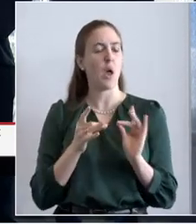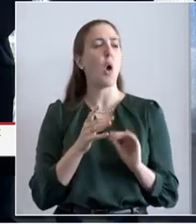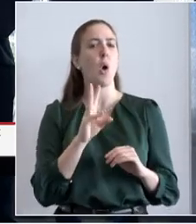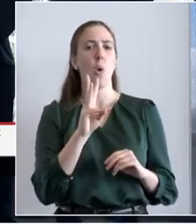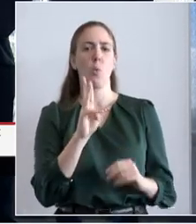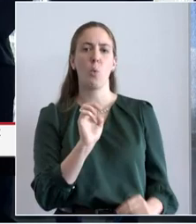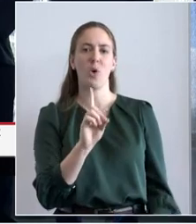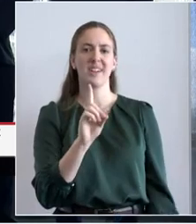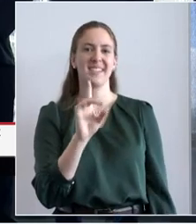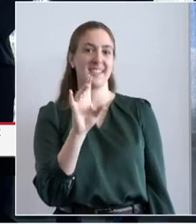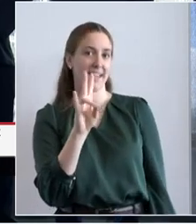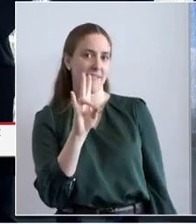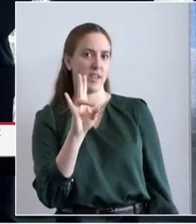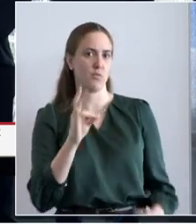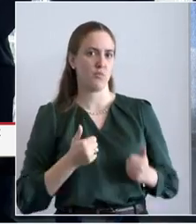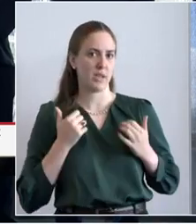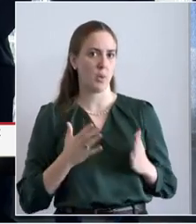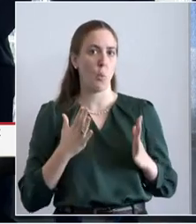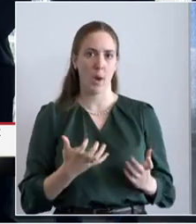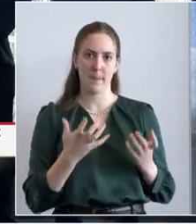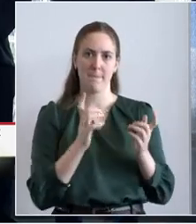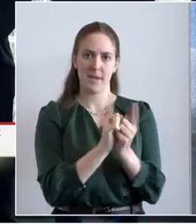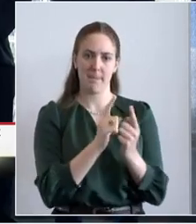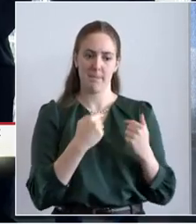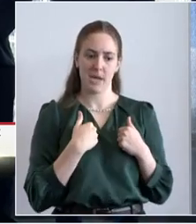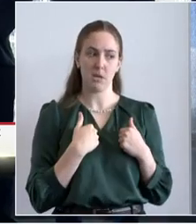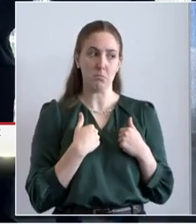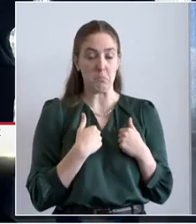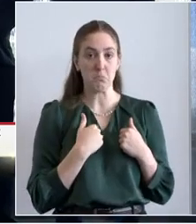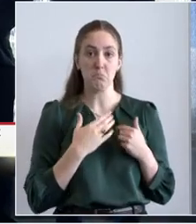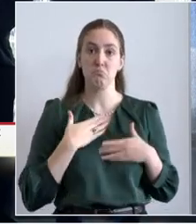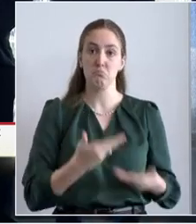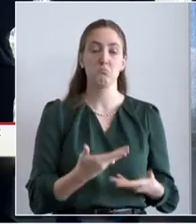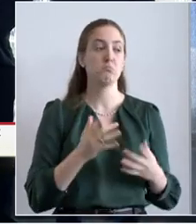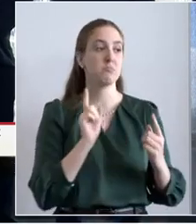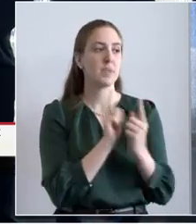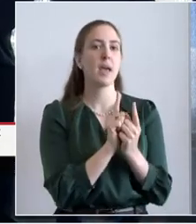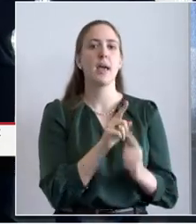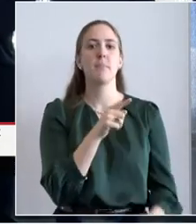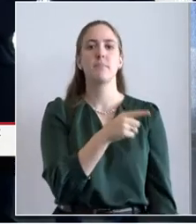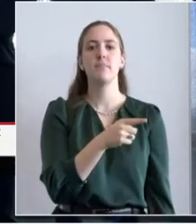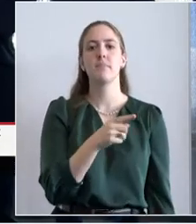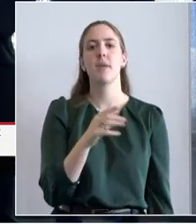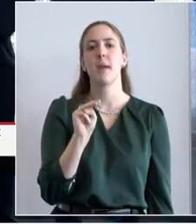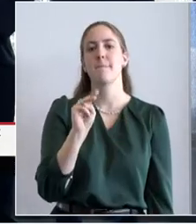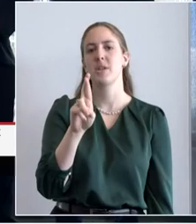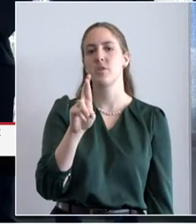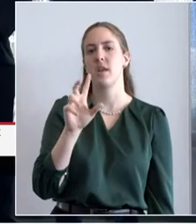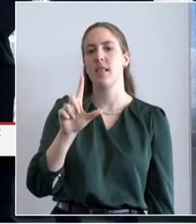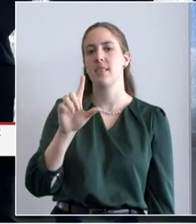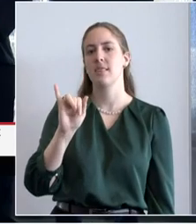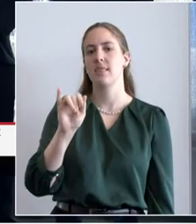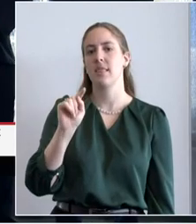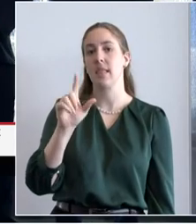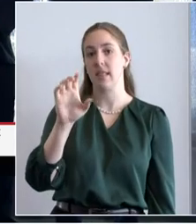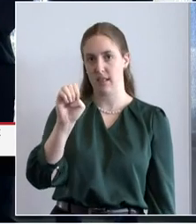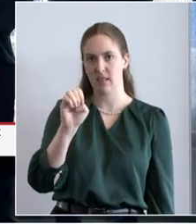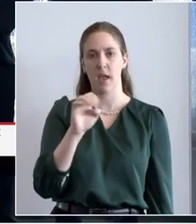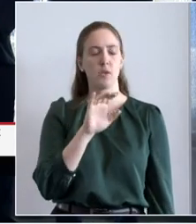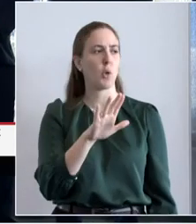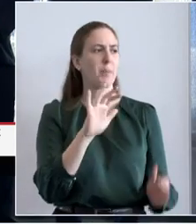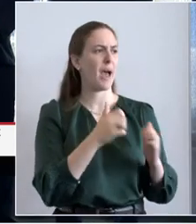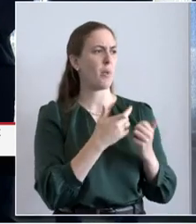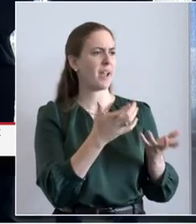to meet me, and I said, of course. And Mr. Little came in the door, and I said, how can I help you? And he said, I have started